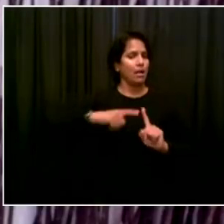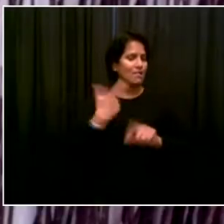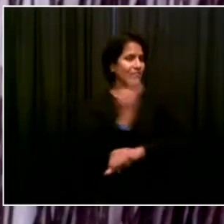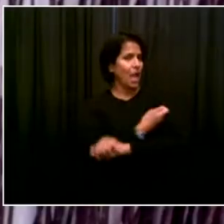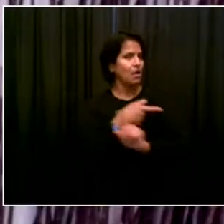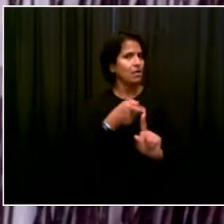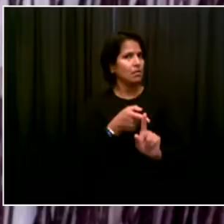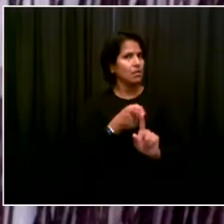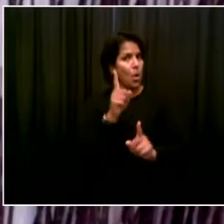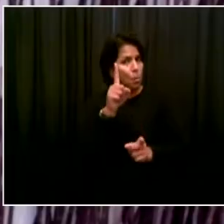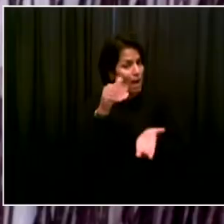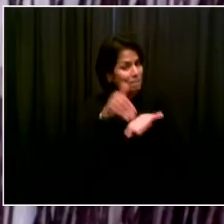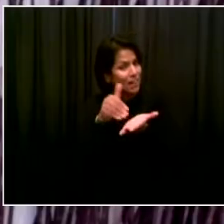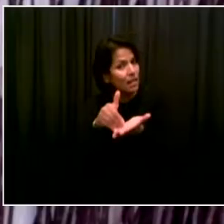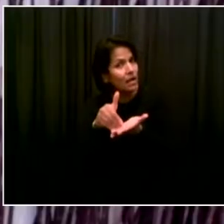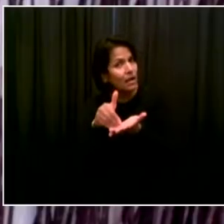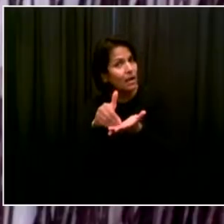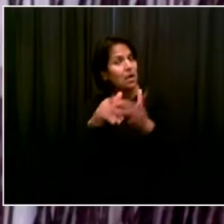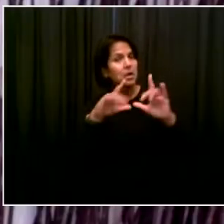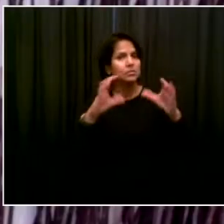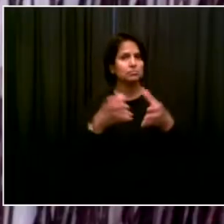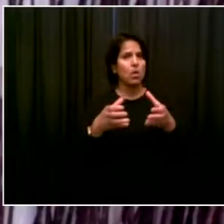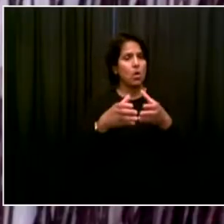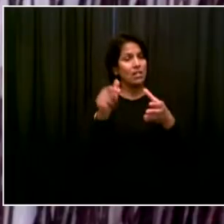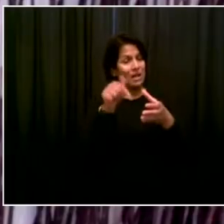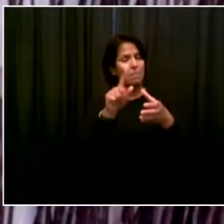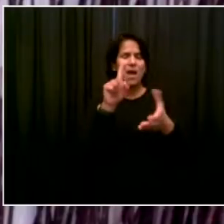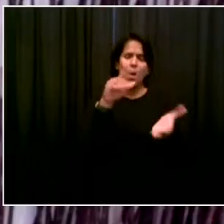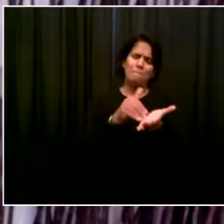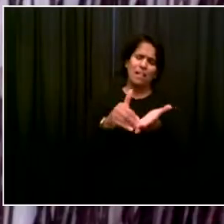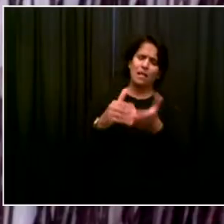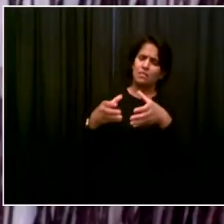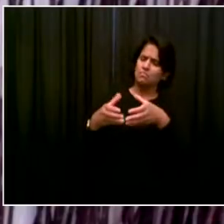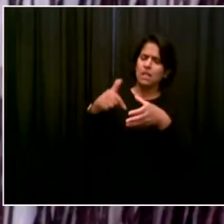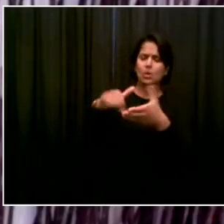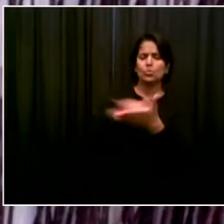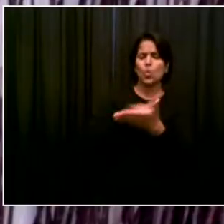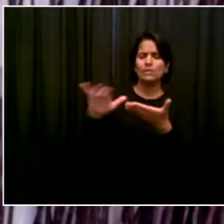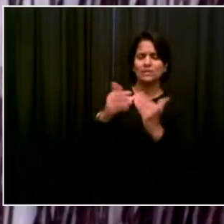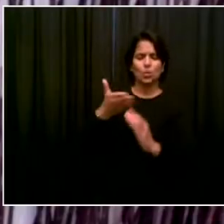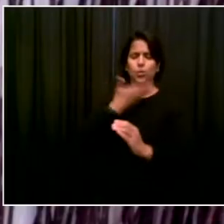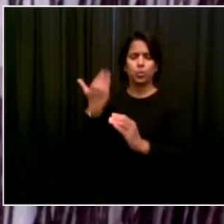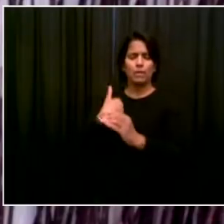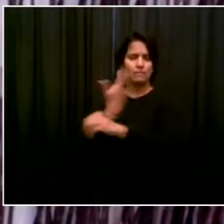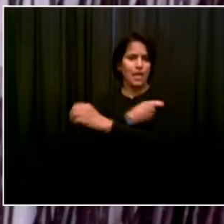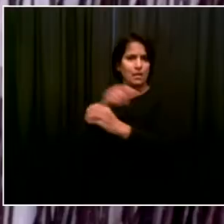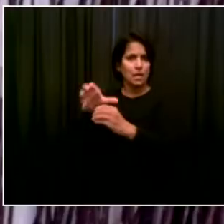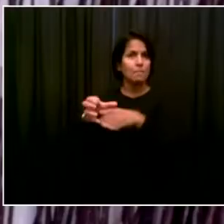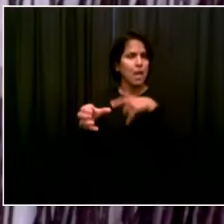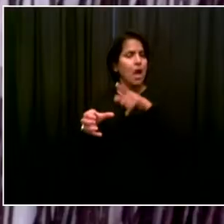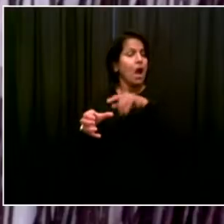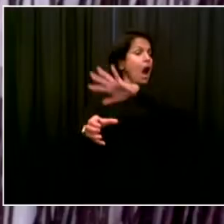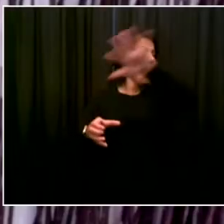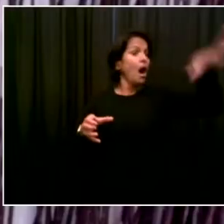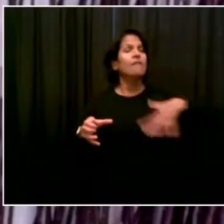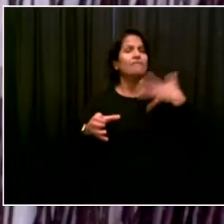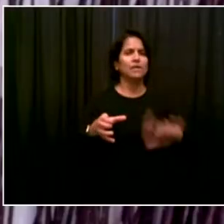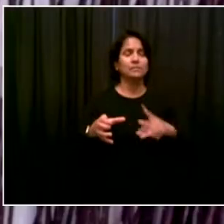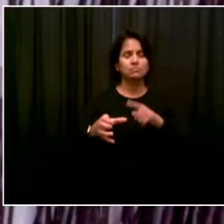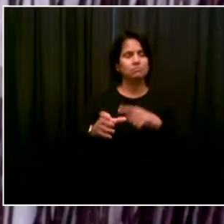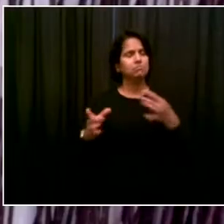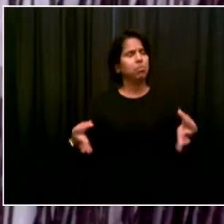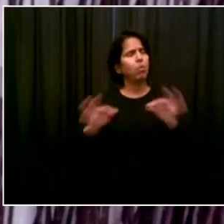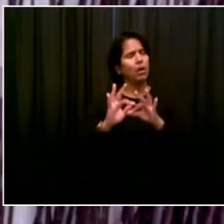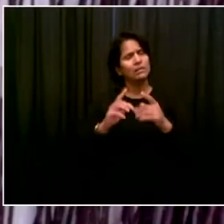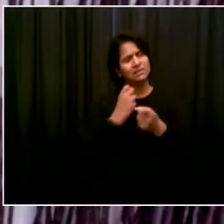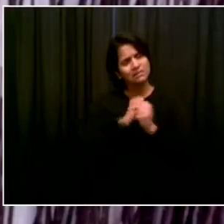city agencies, first and foremost because of the safety of our beloved public sector workers who've done so much, the safety of